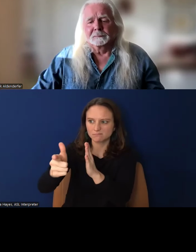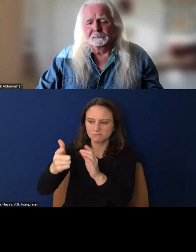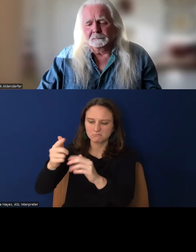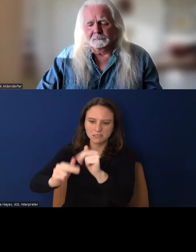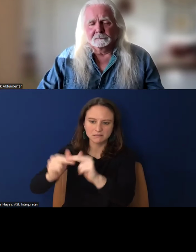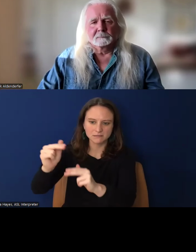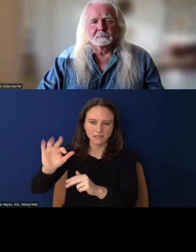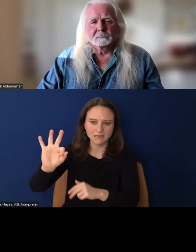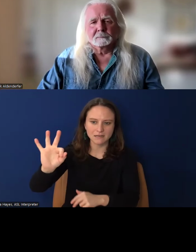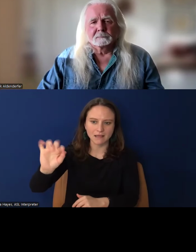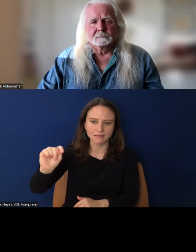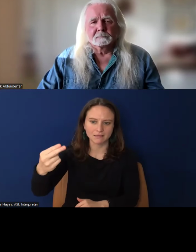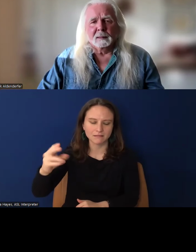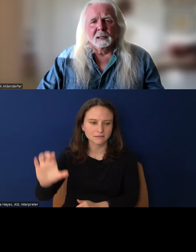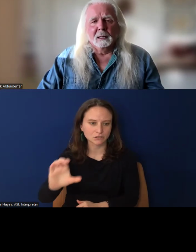take.